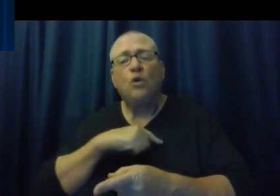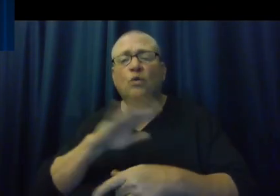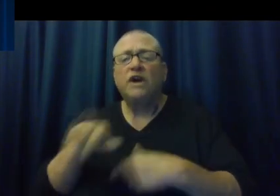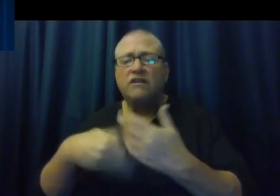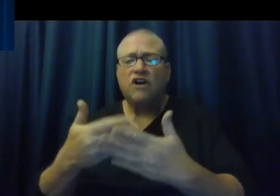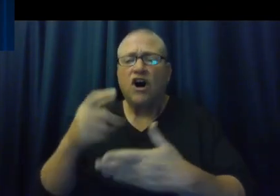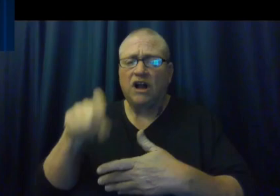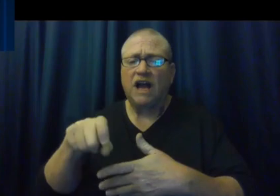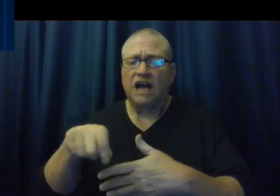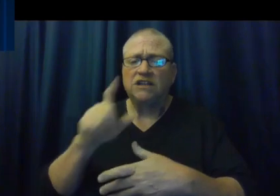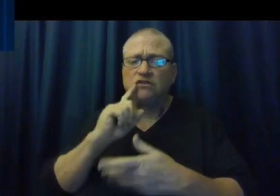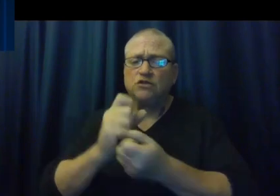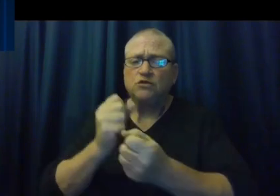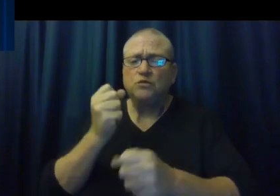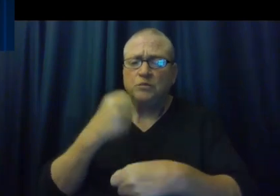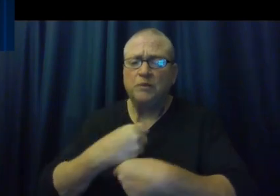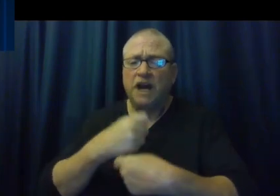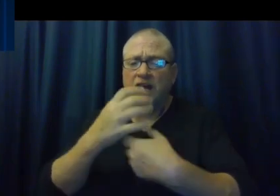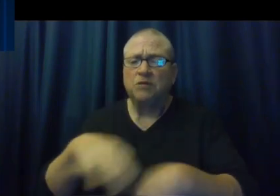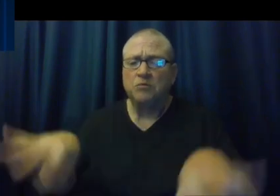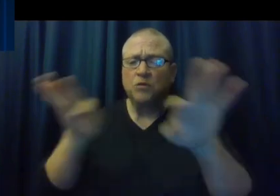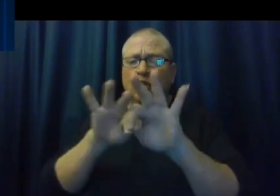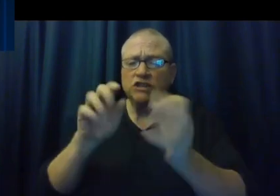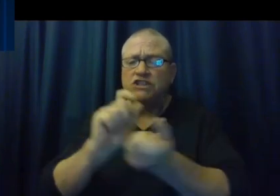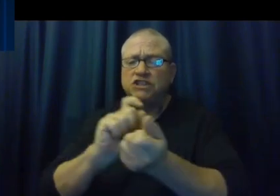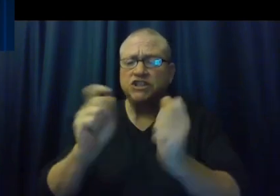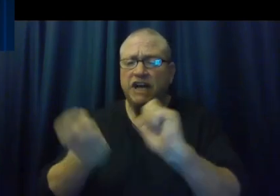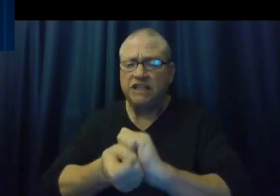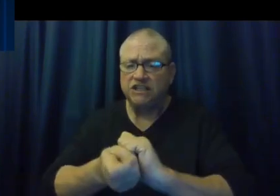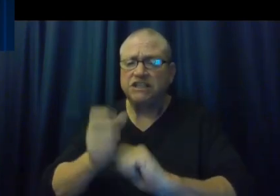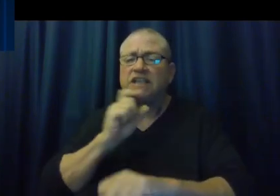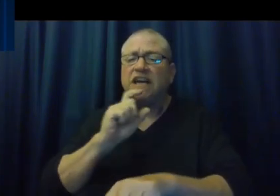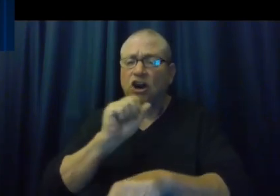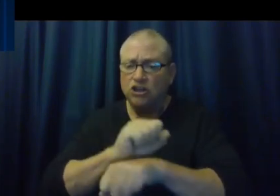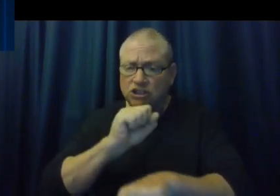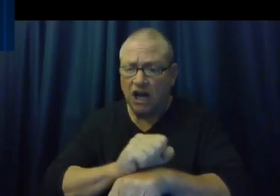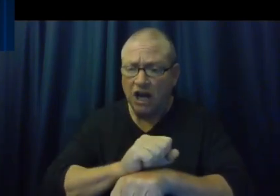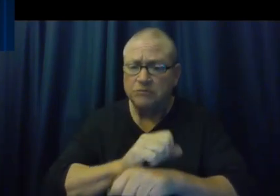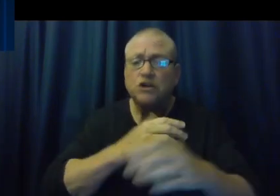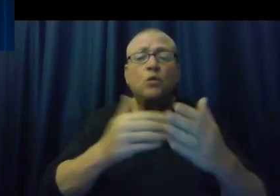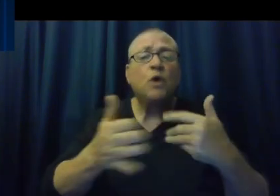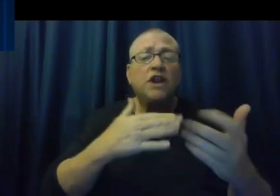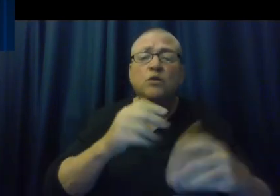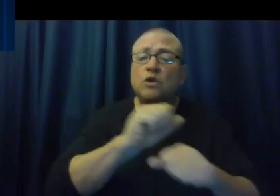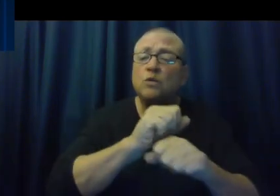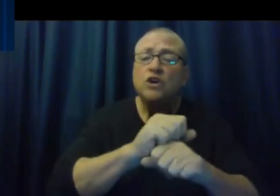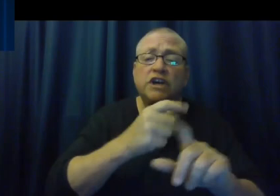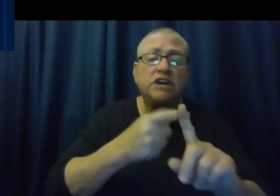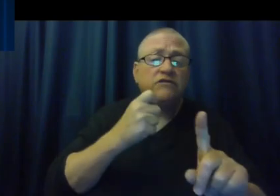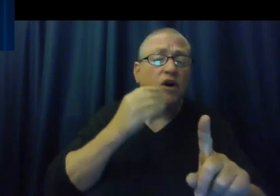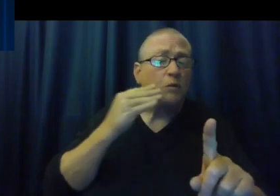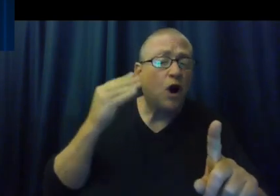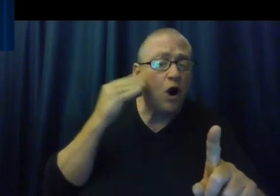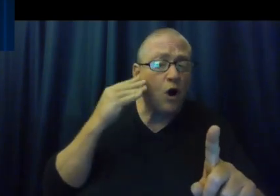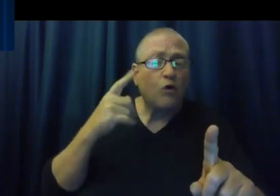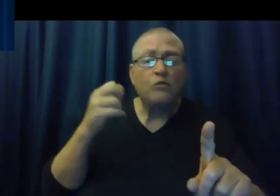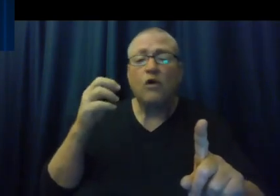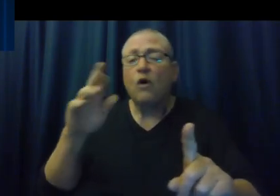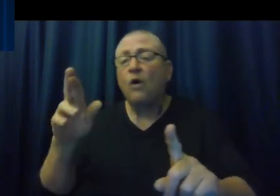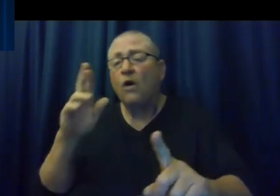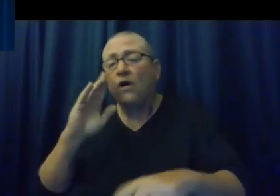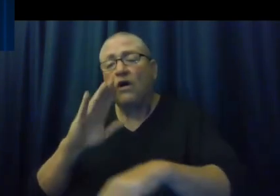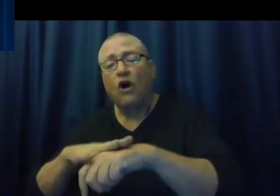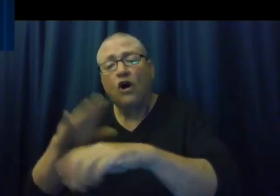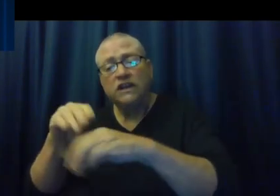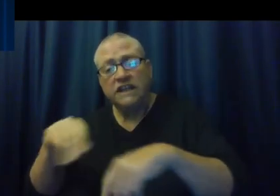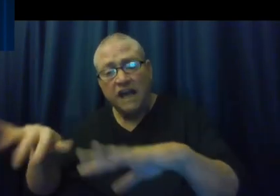We have all had to make major changes in how we do our jobs, whether we are working from home or on campus,